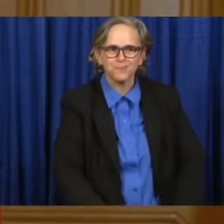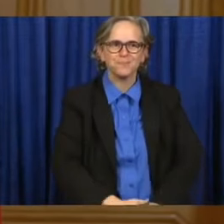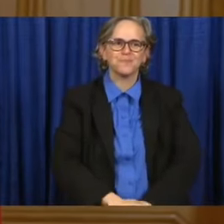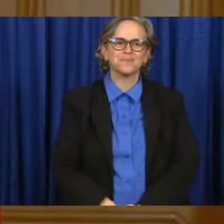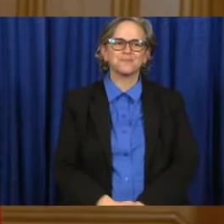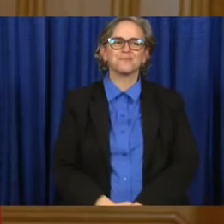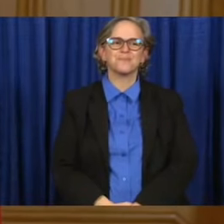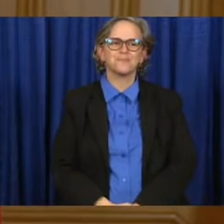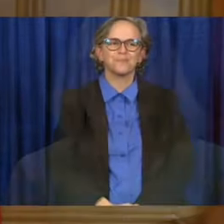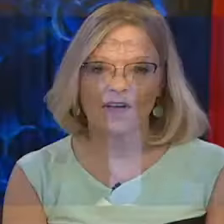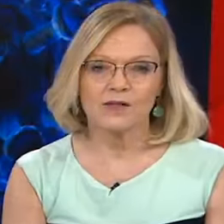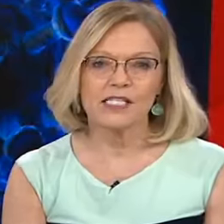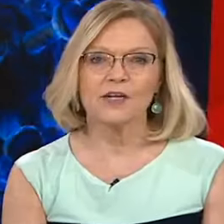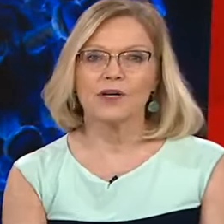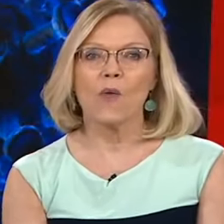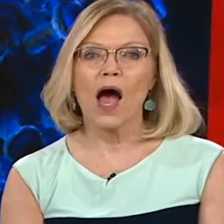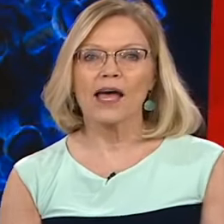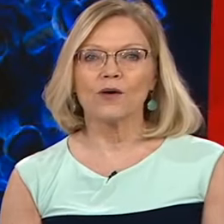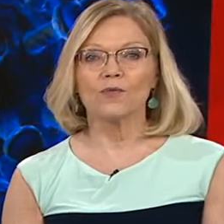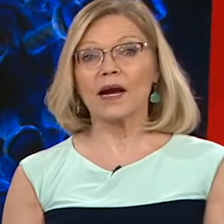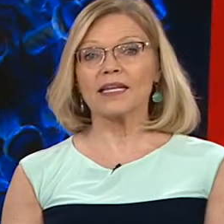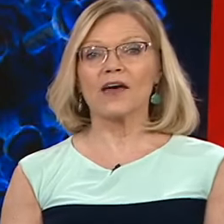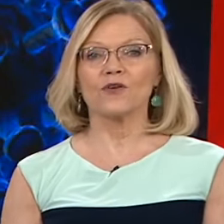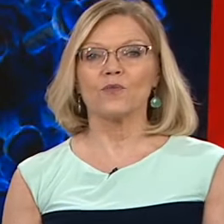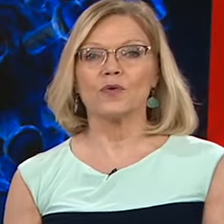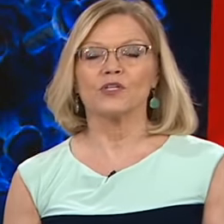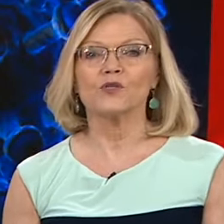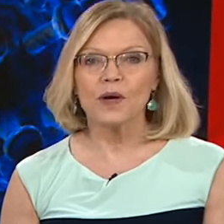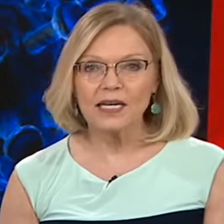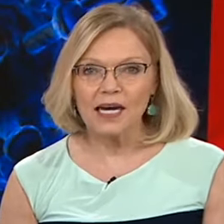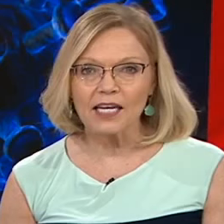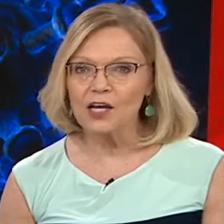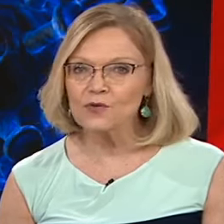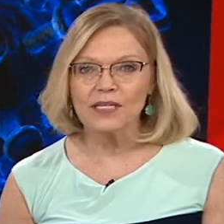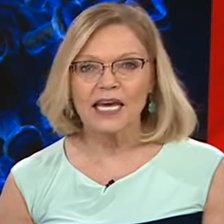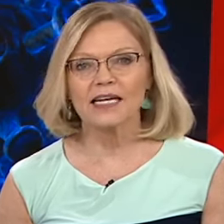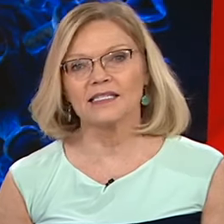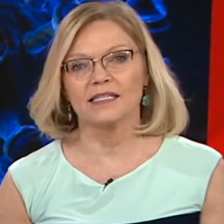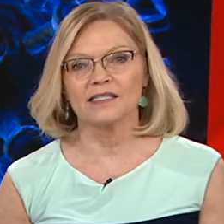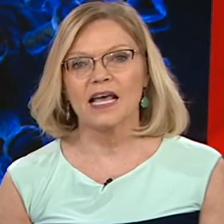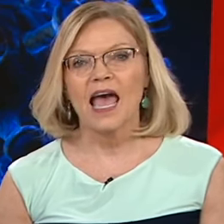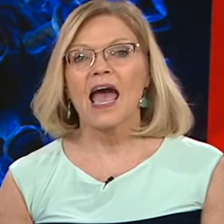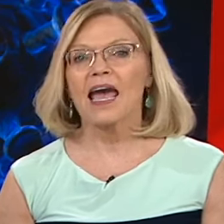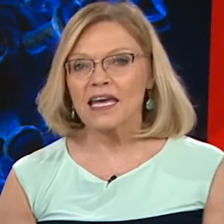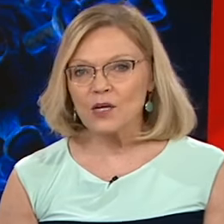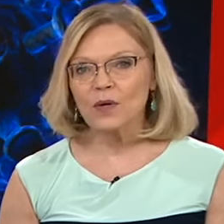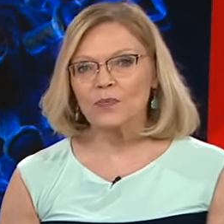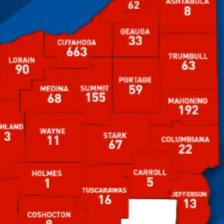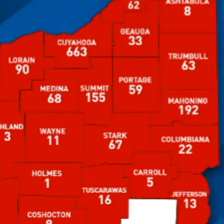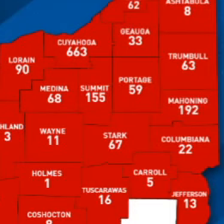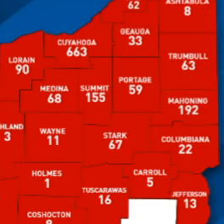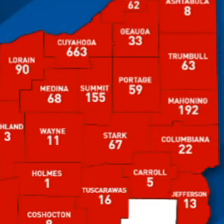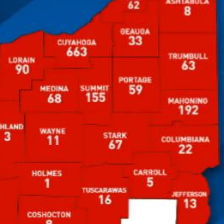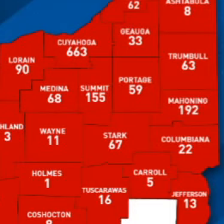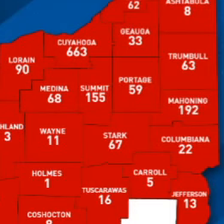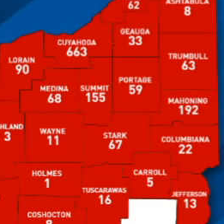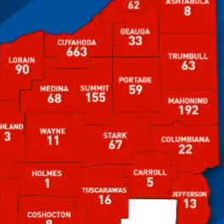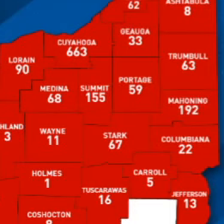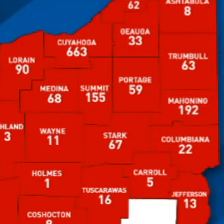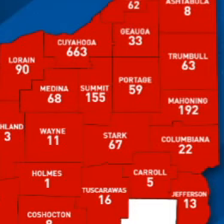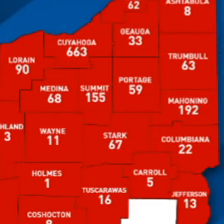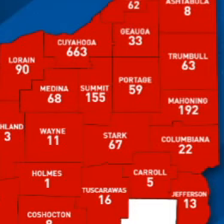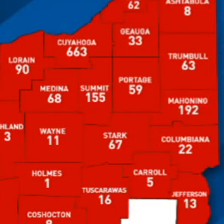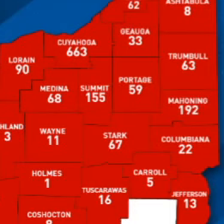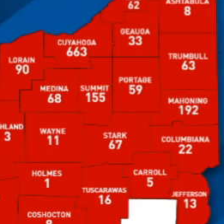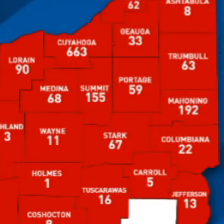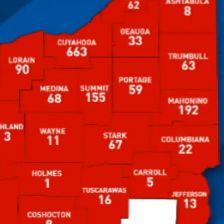everyone on the state of the coronavirus here in Ohio. Right now, there are more than 2,900 cases. 81 people have died